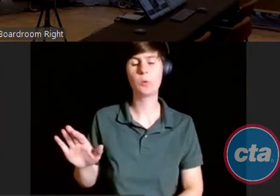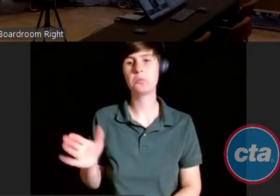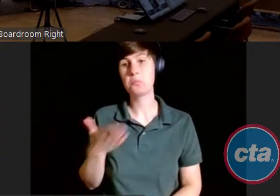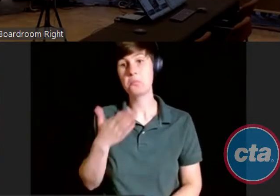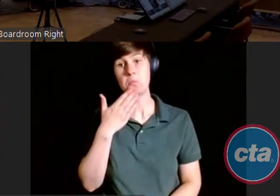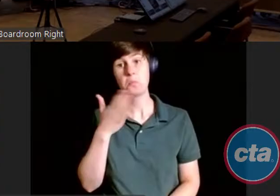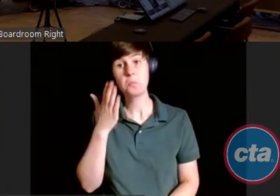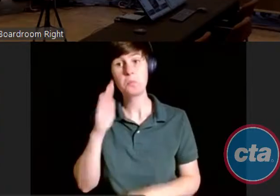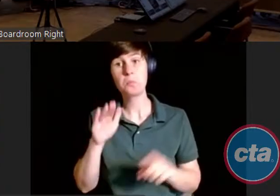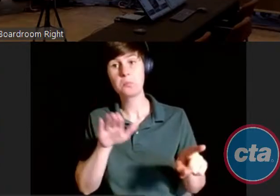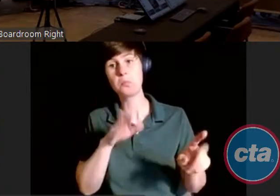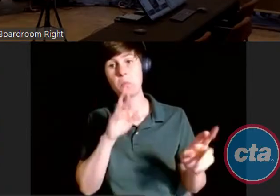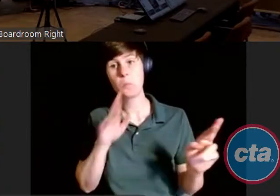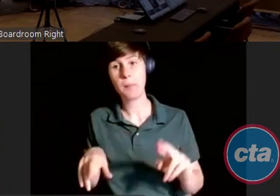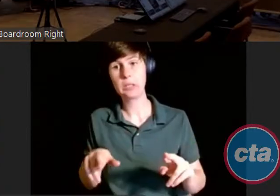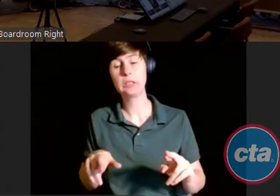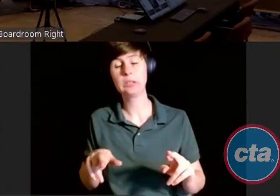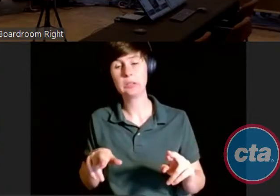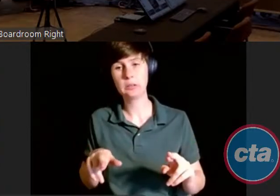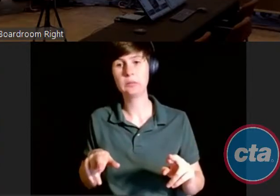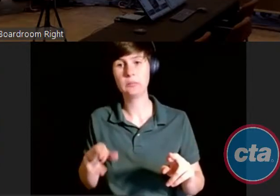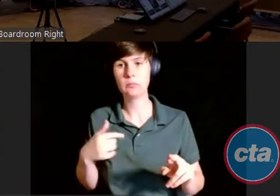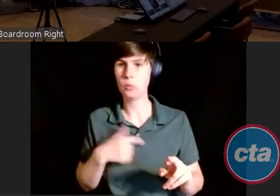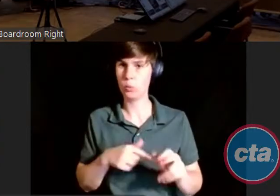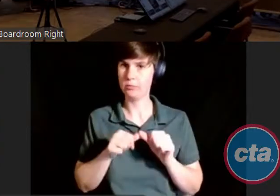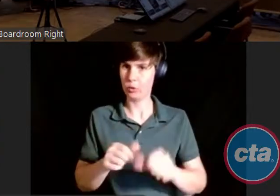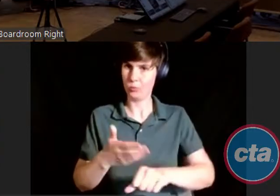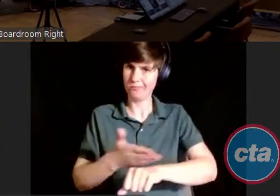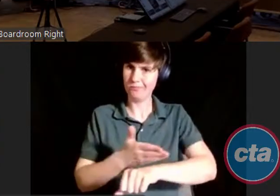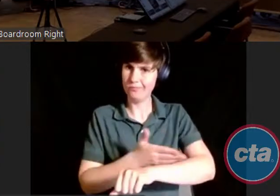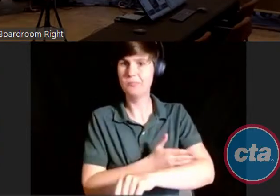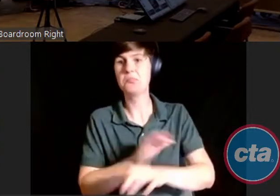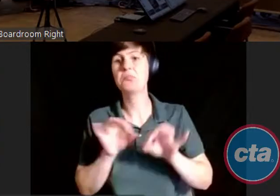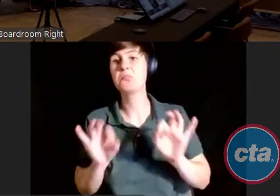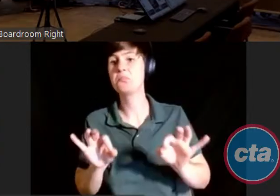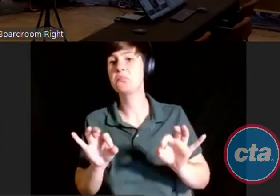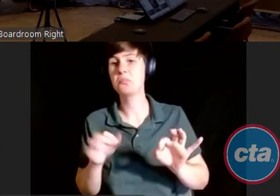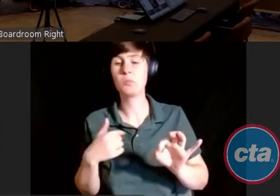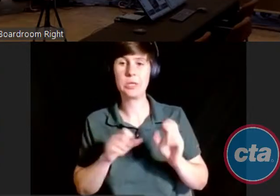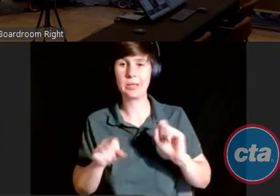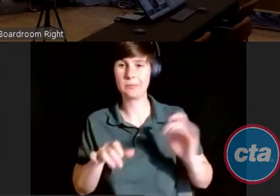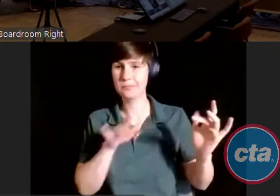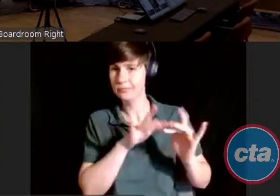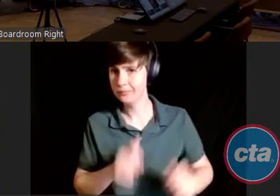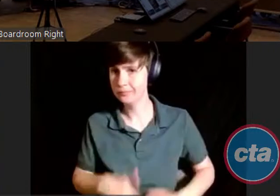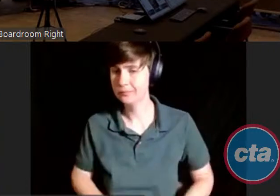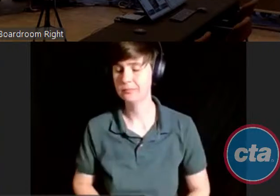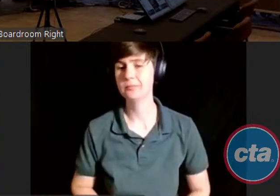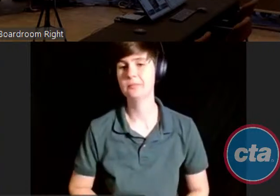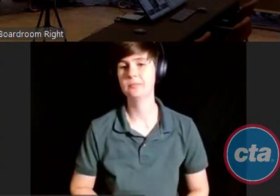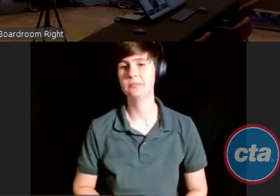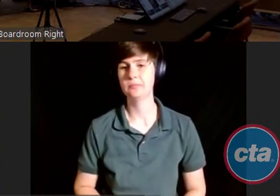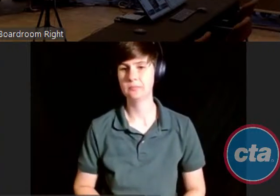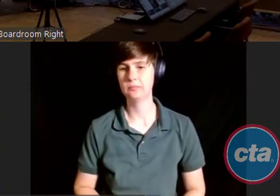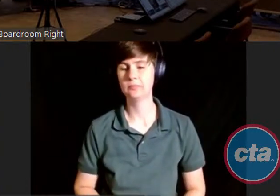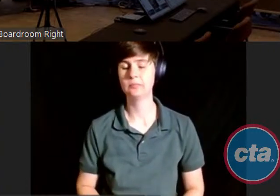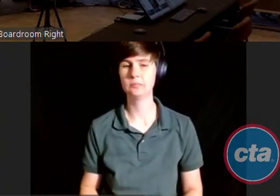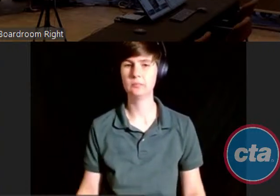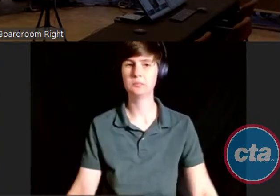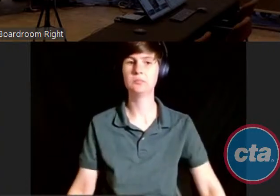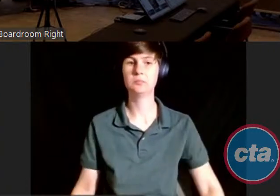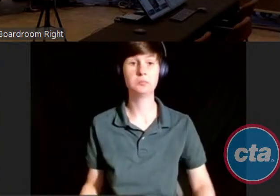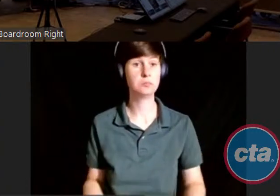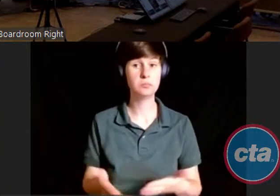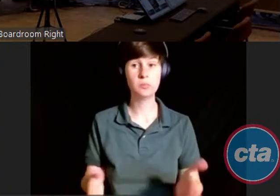responsive. And I think as we continue to update this, that would be a really great direction for us to reach out to. I have more questions,